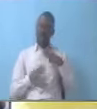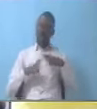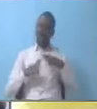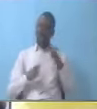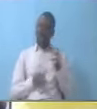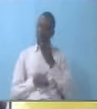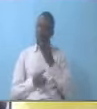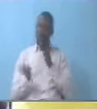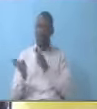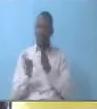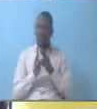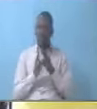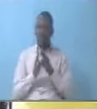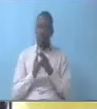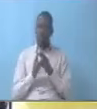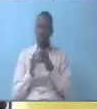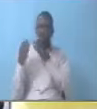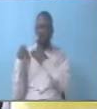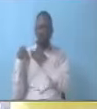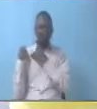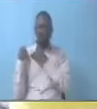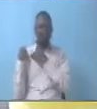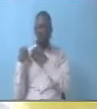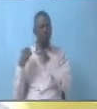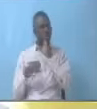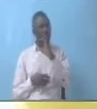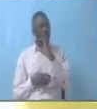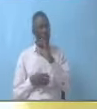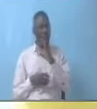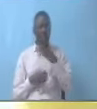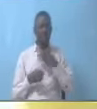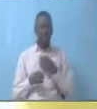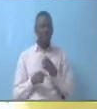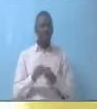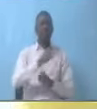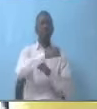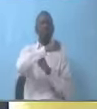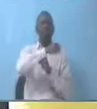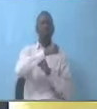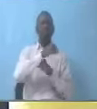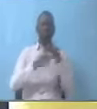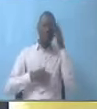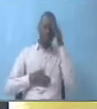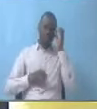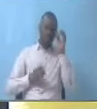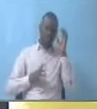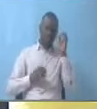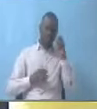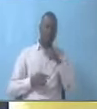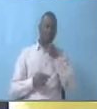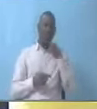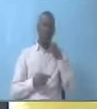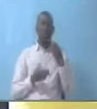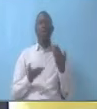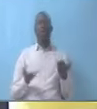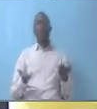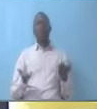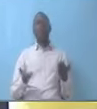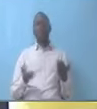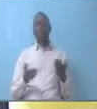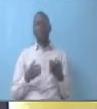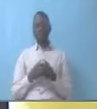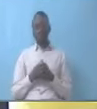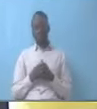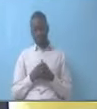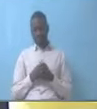and attending to my sick mother. Nek na nak lo xamne ni jaxal nako jamono bo dem xex ngir ne dama taxawal suma rew